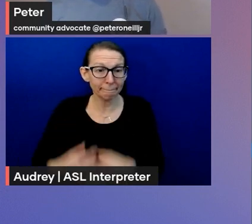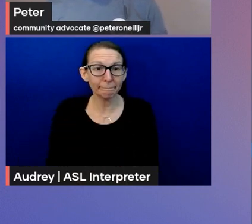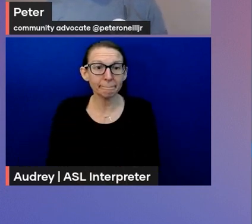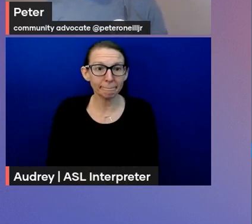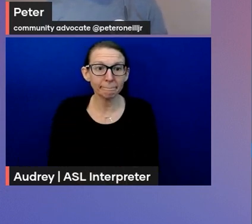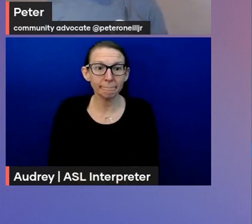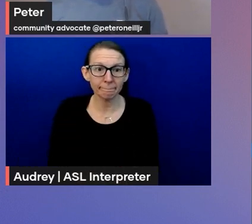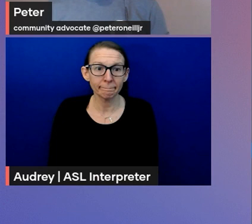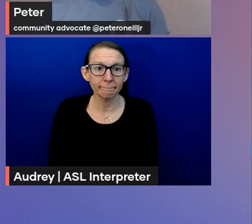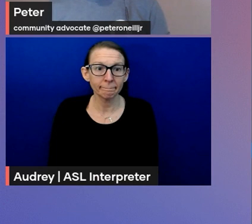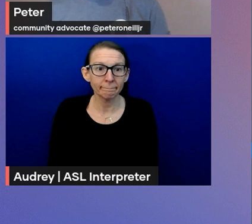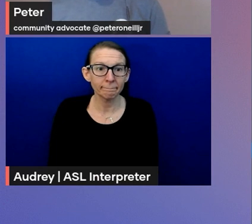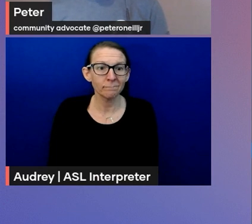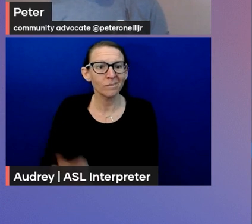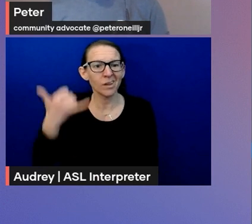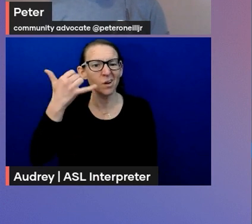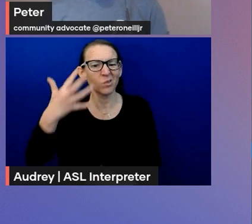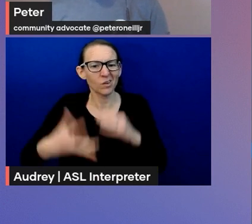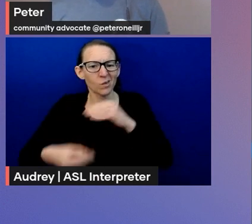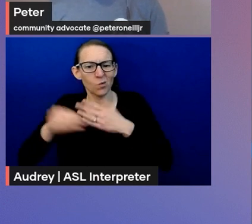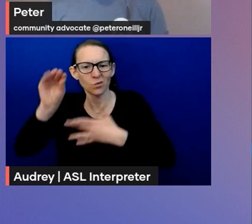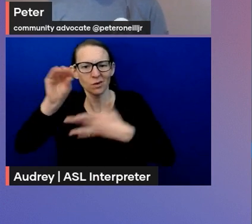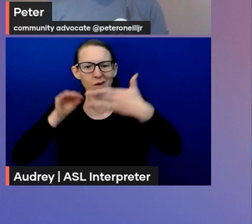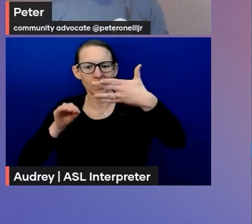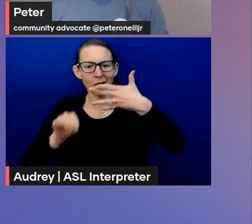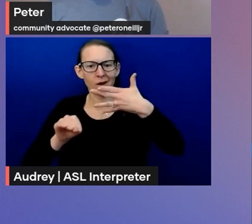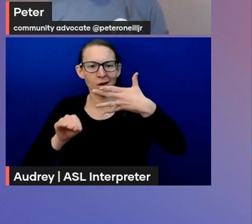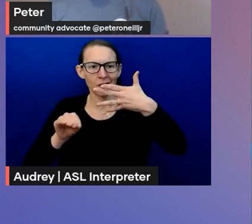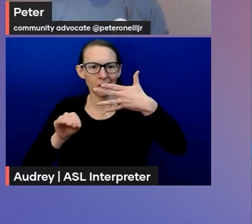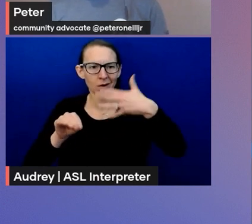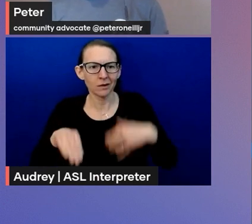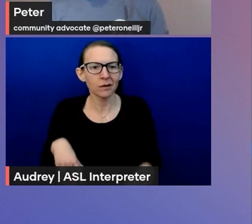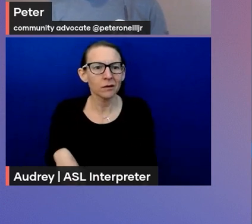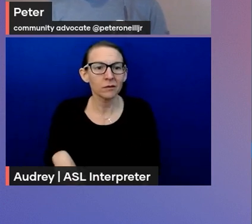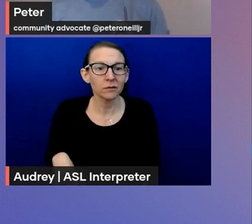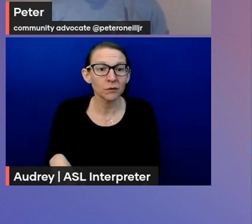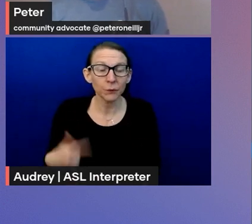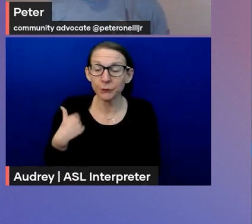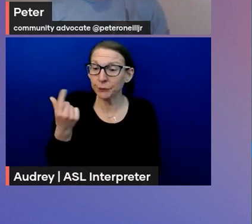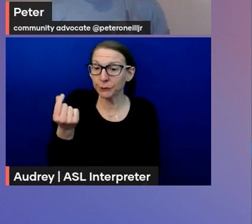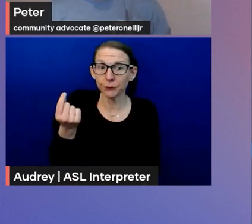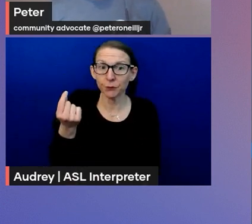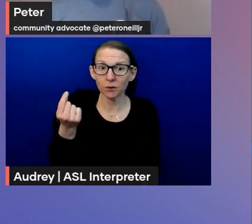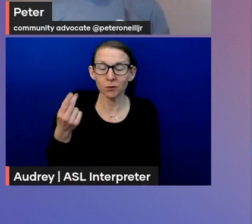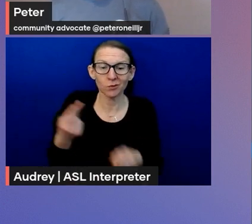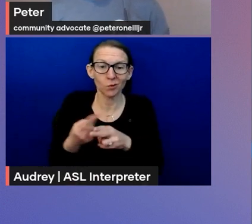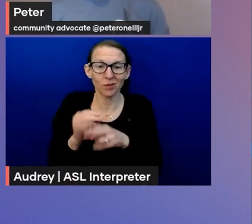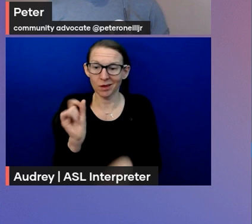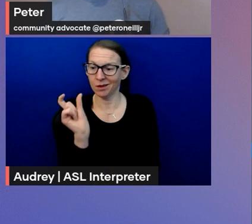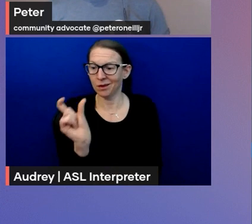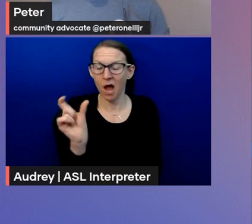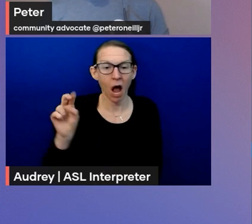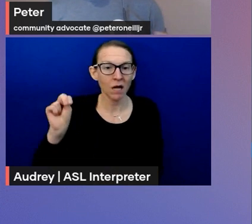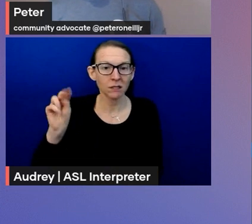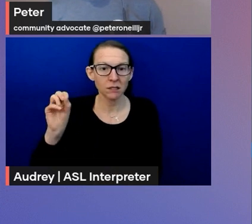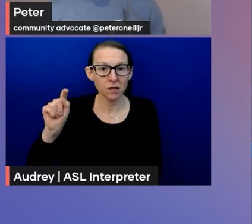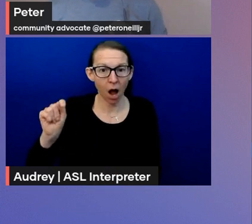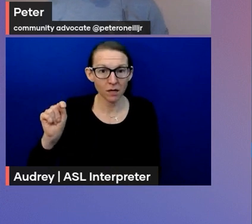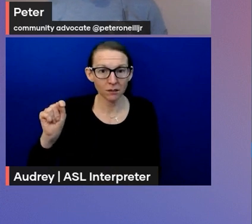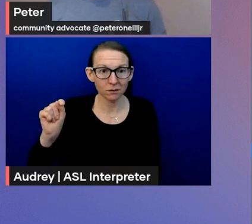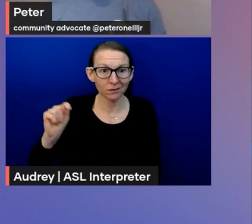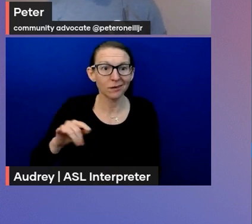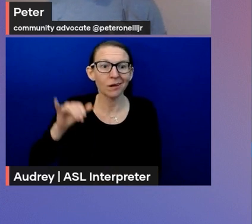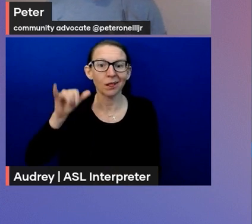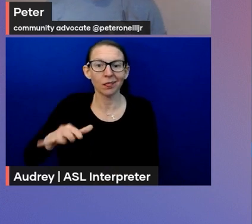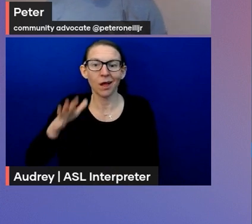say that, let's add that into here. And so how we're going to do this, we're going to use the not keyword. Not is going to negate